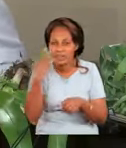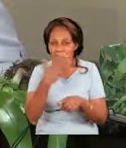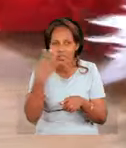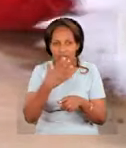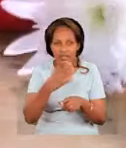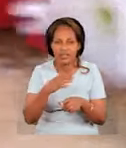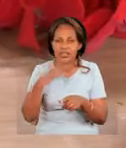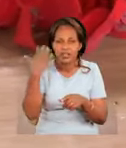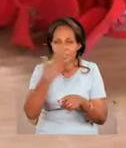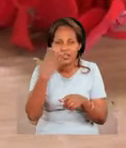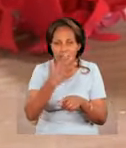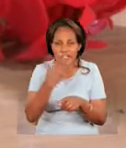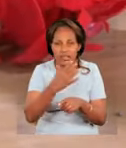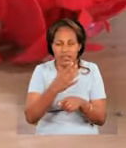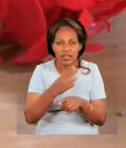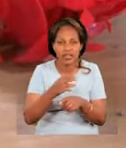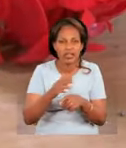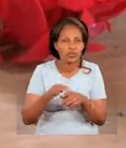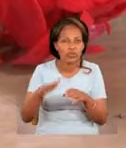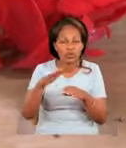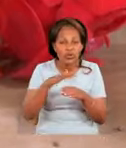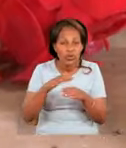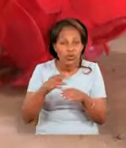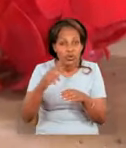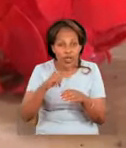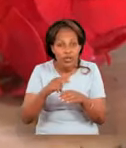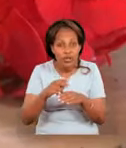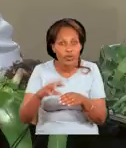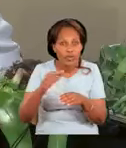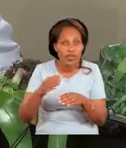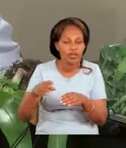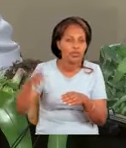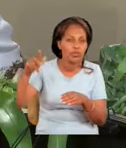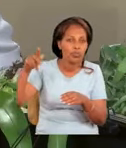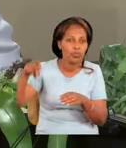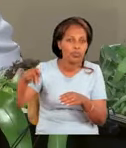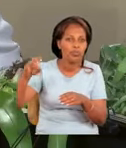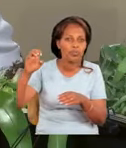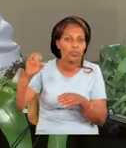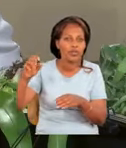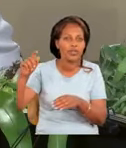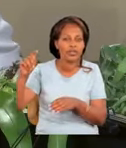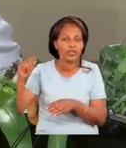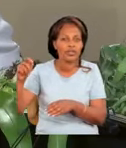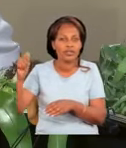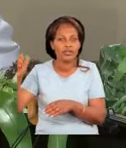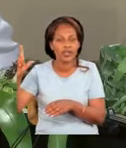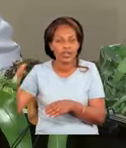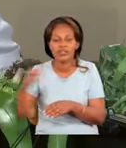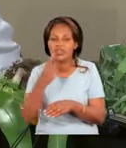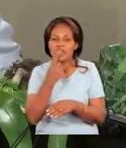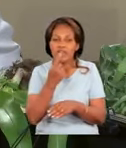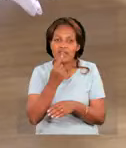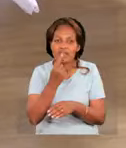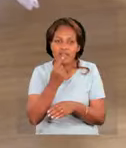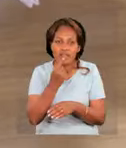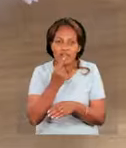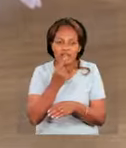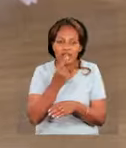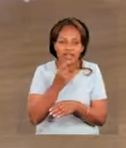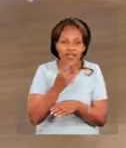The colors are usually found on the petals. Here, as you said, red petals give red